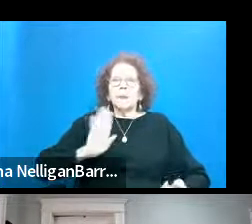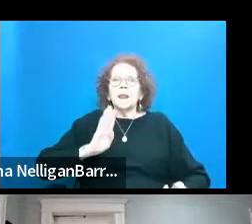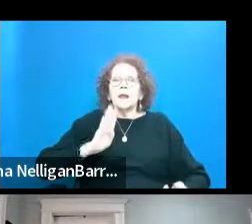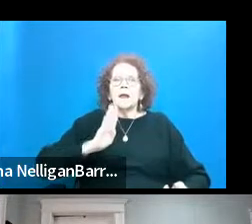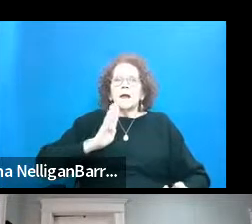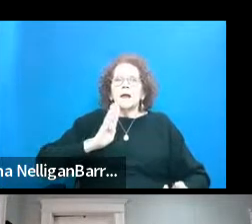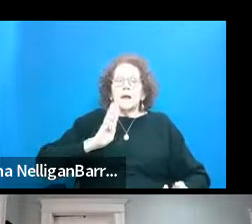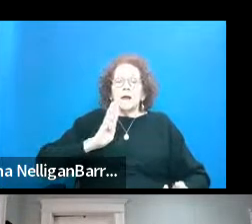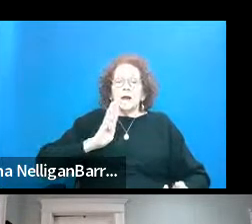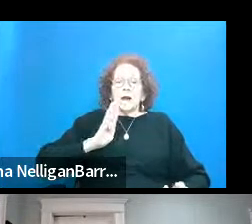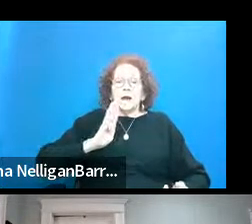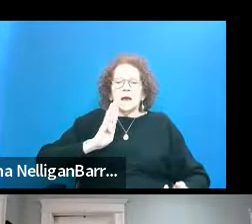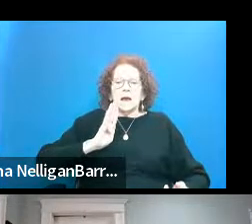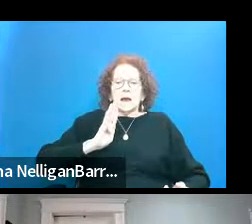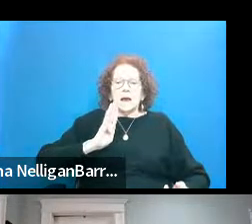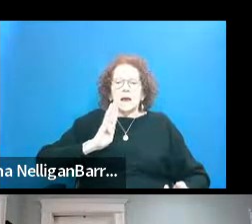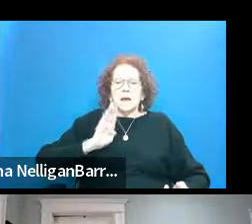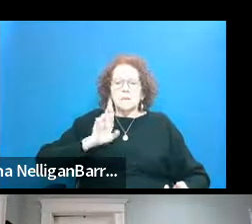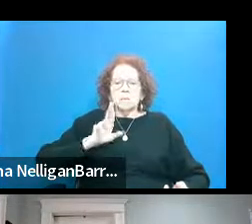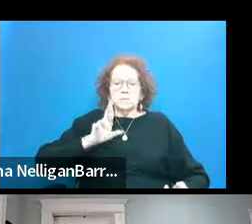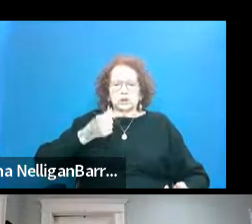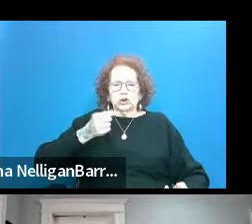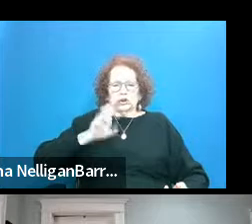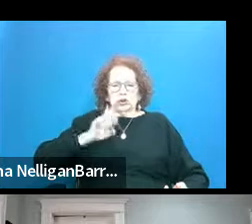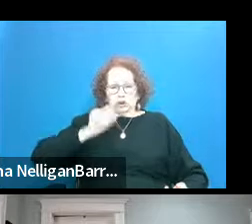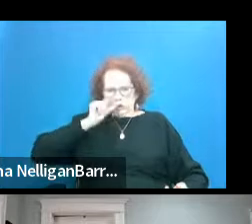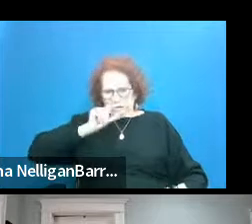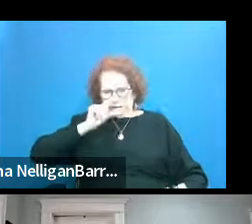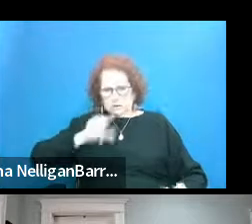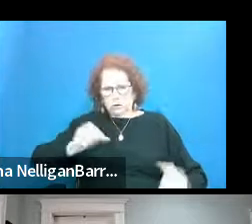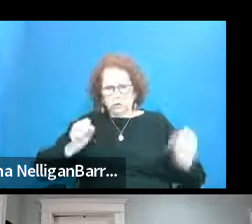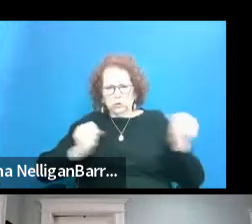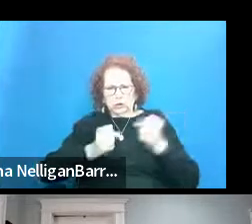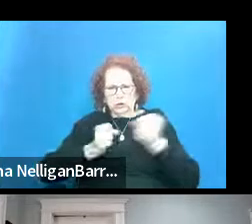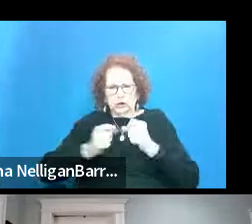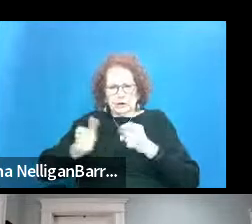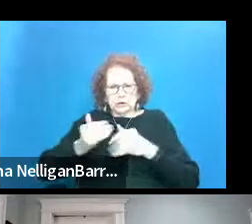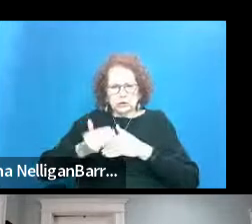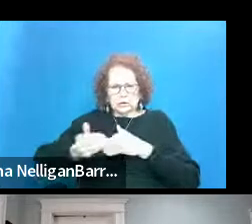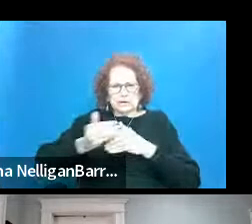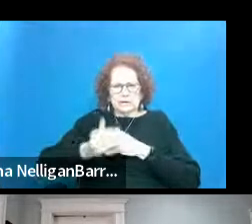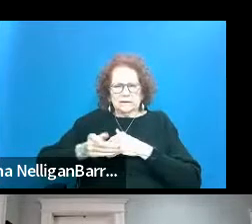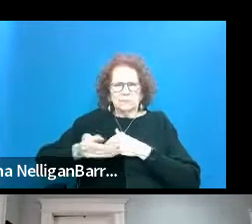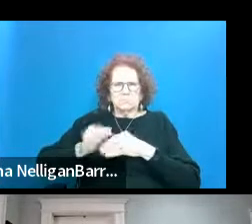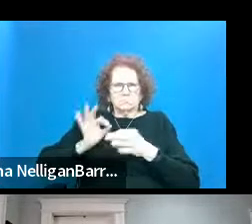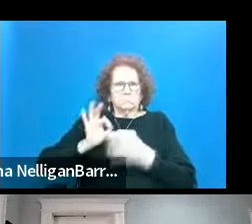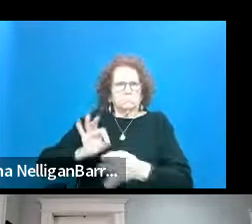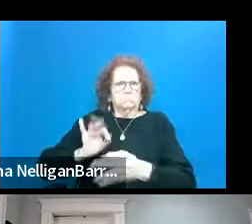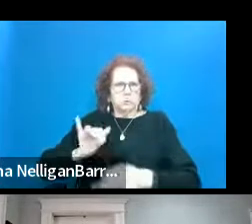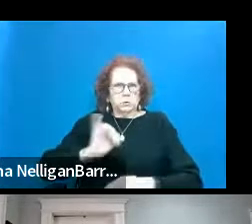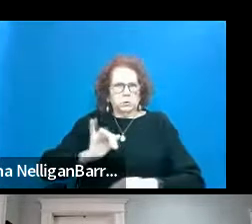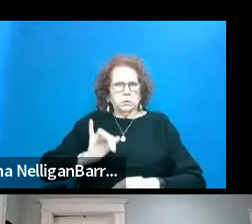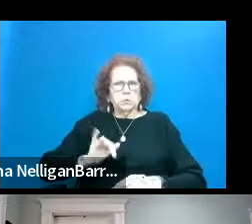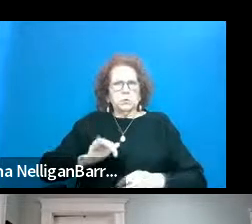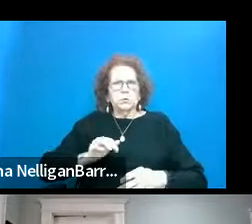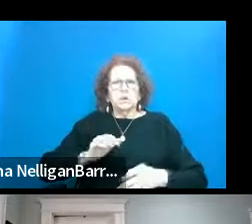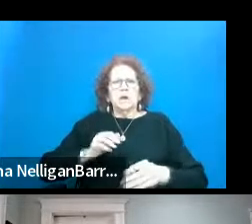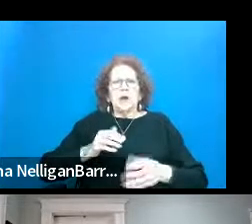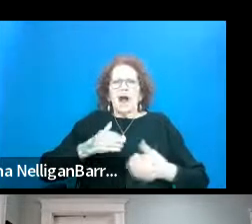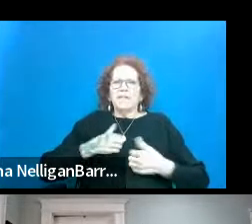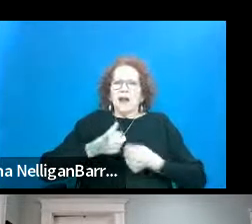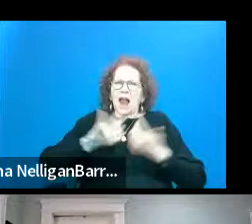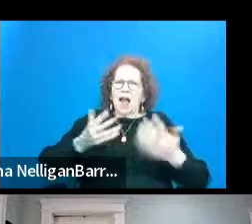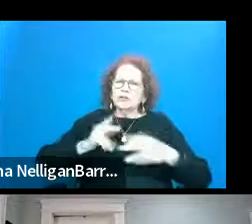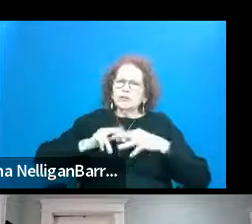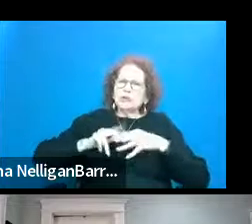streets were pretty pristine as well, but they dropped a lot of salt. So we found that out, but we're going to try and think of alternative ways where we